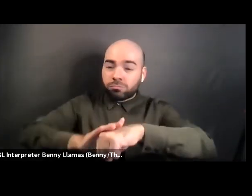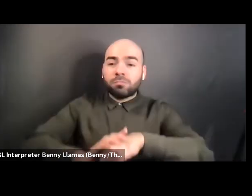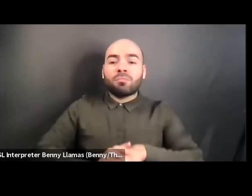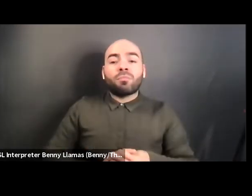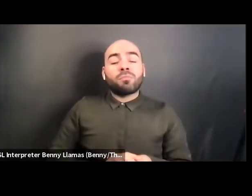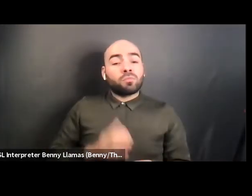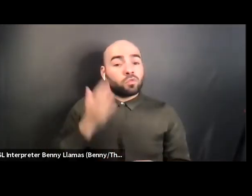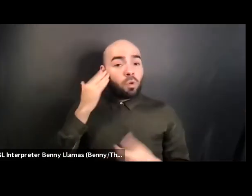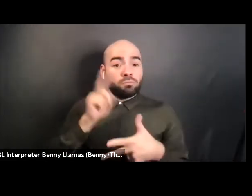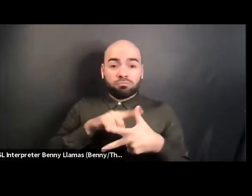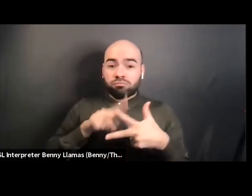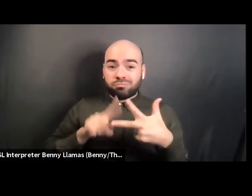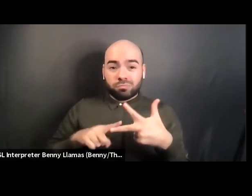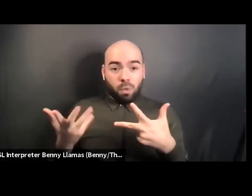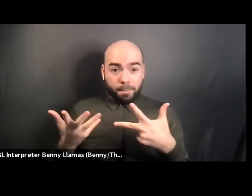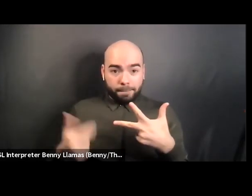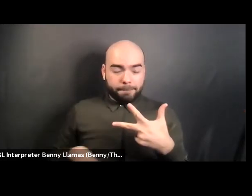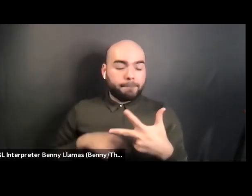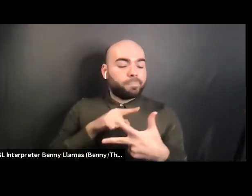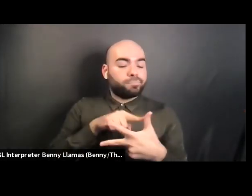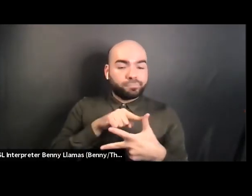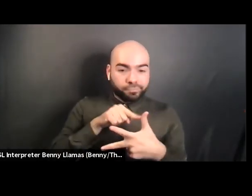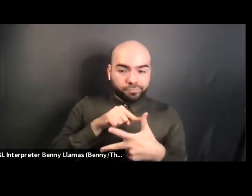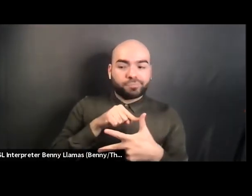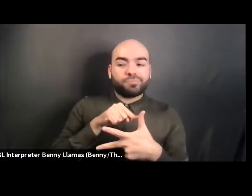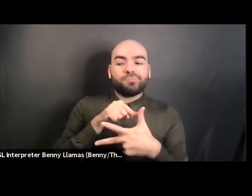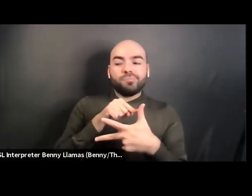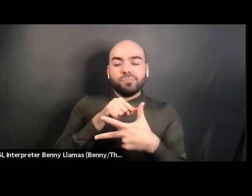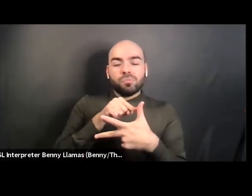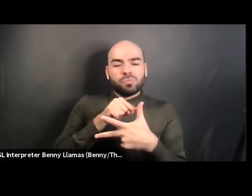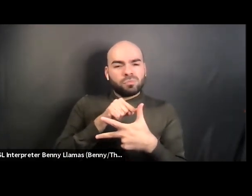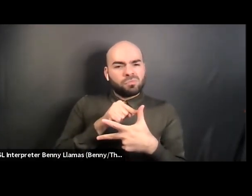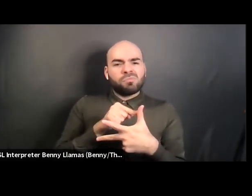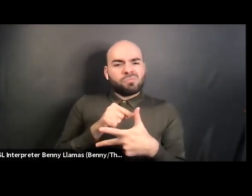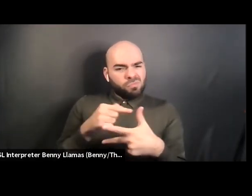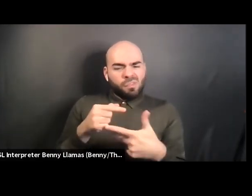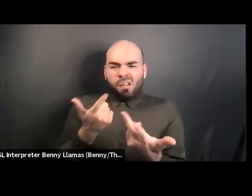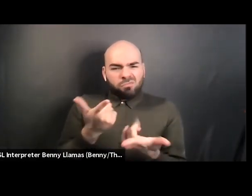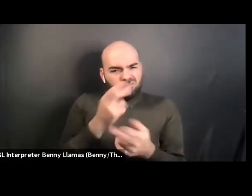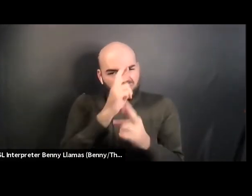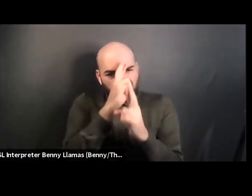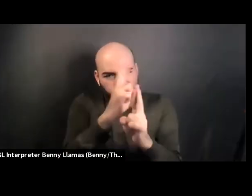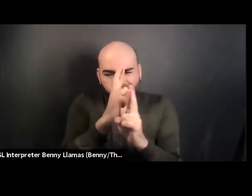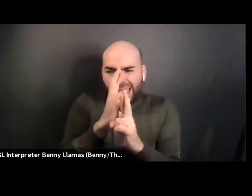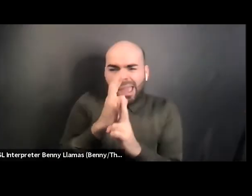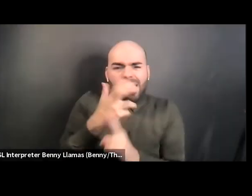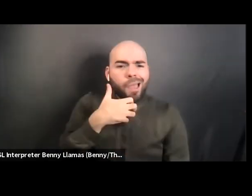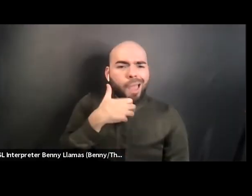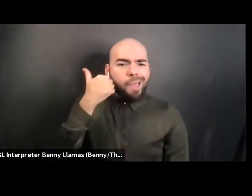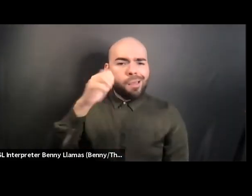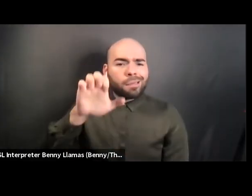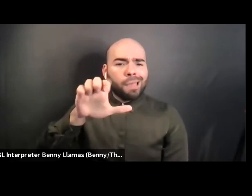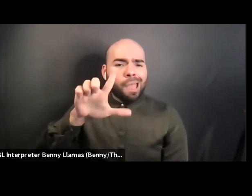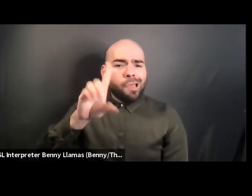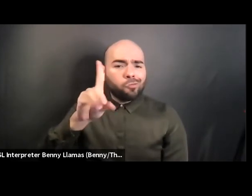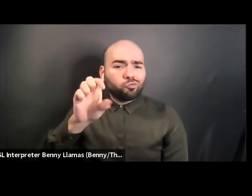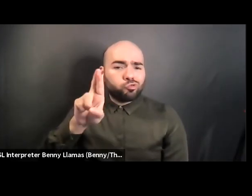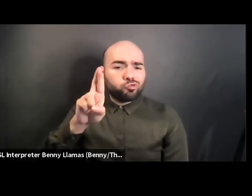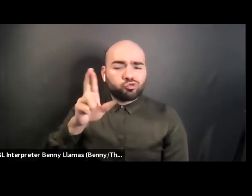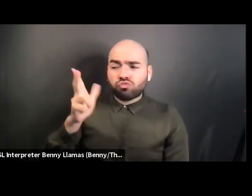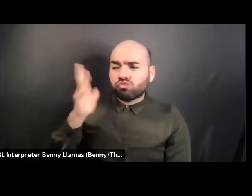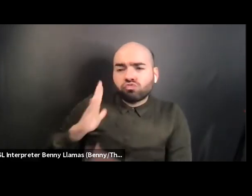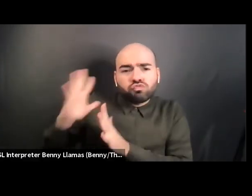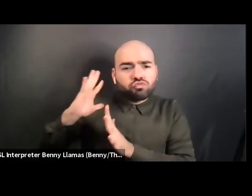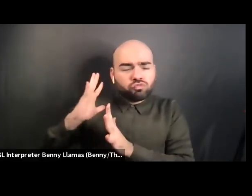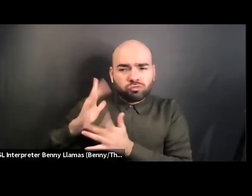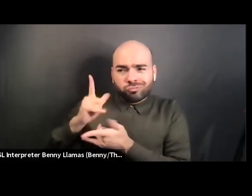3 things. 1, we have the utmost respect for our elders. Nothing we do is possible without those